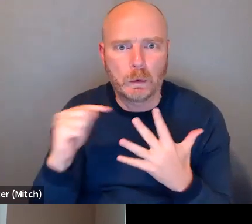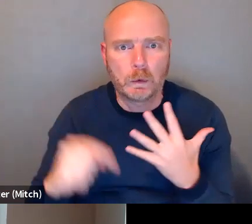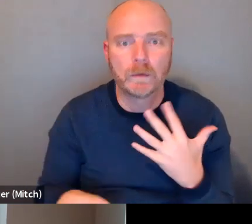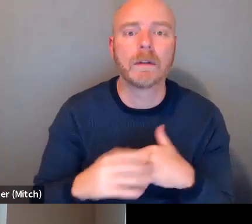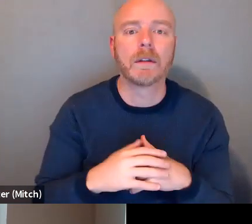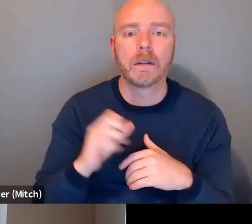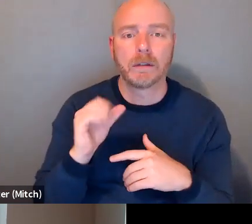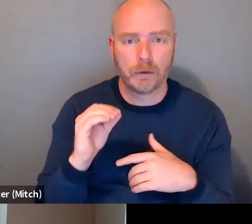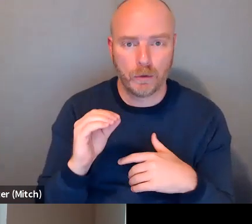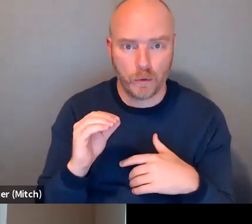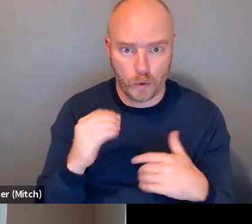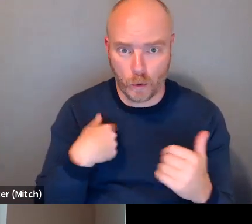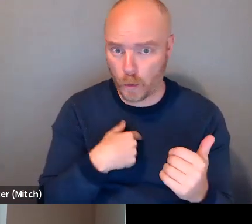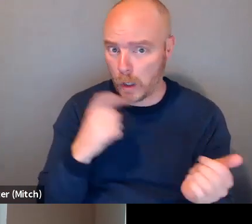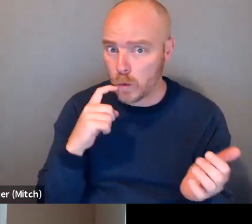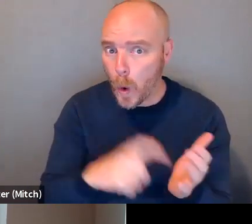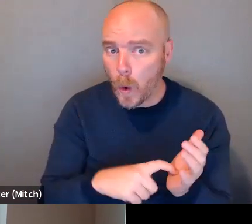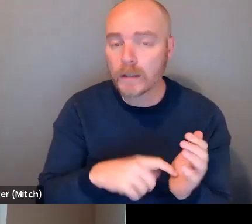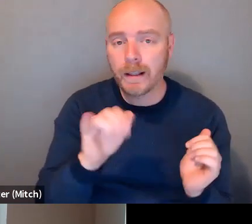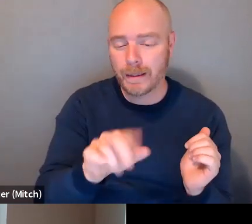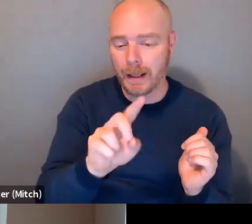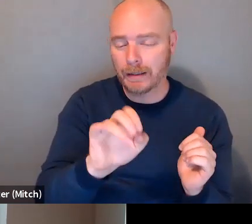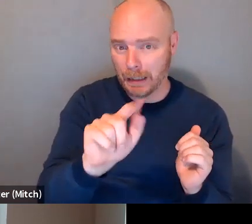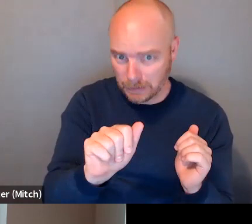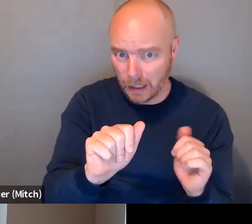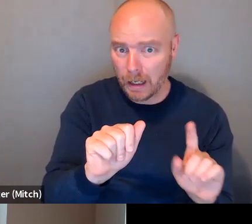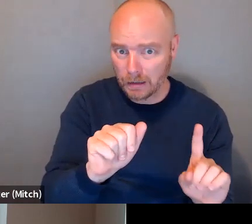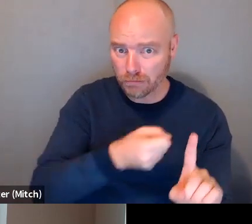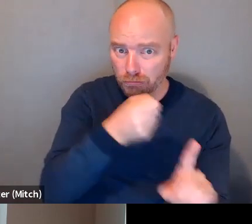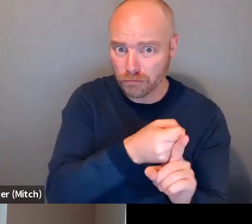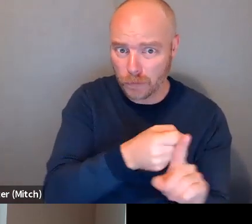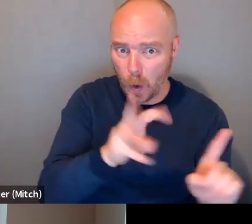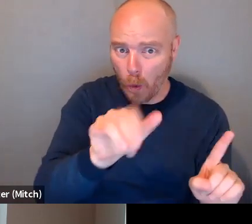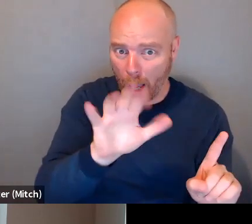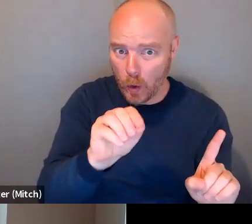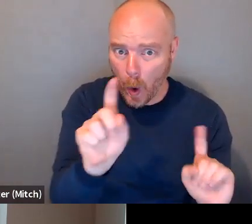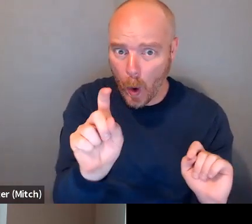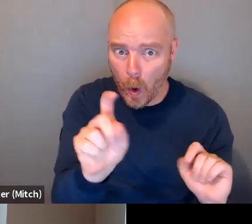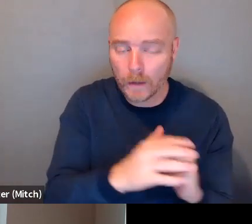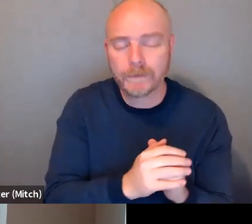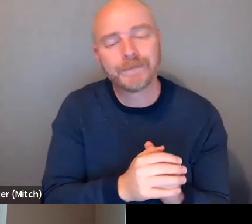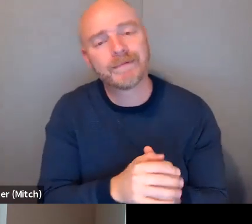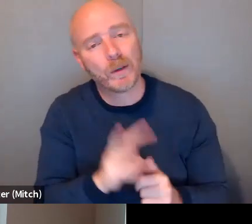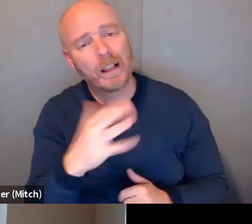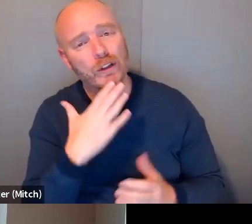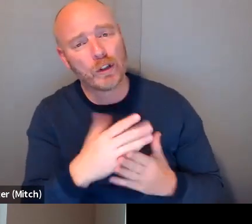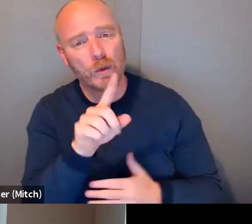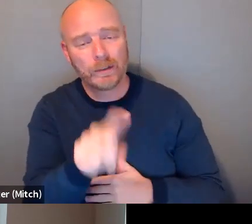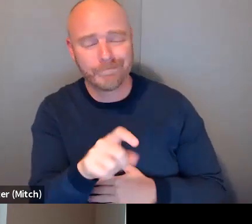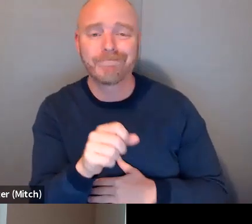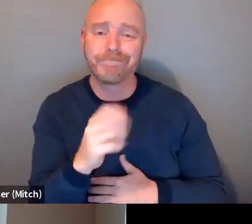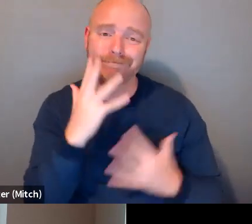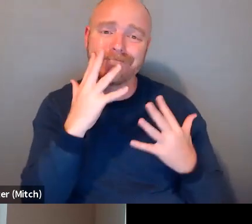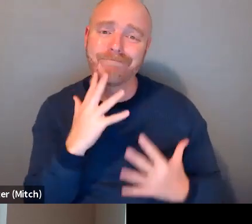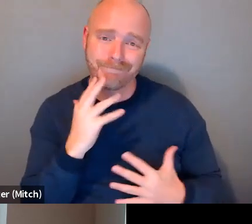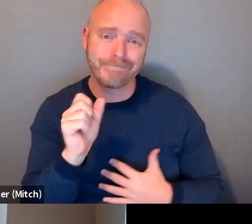So are we seeing the Delta variant in Wyandotte County? Well, Janelle, it's a good question, and